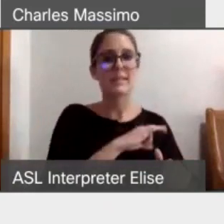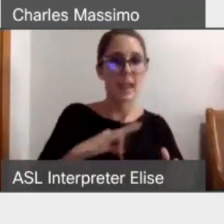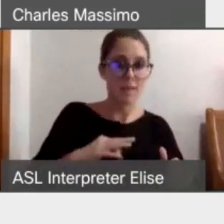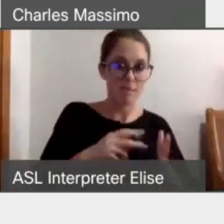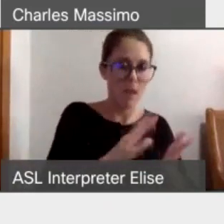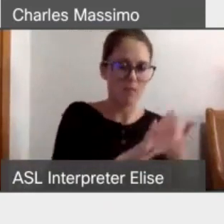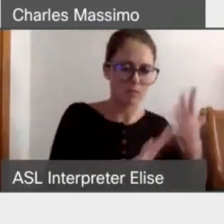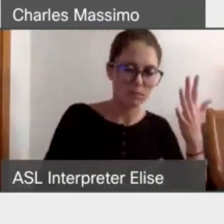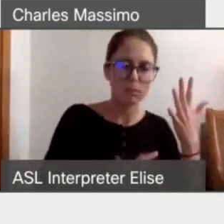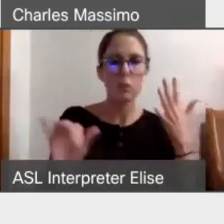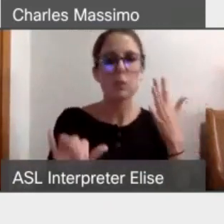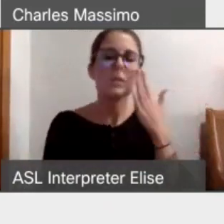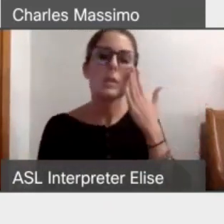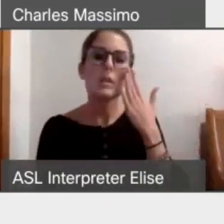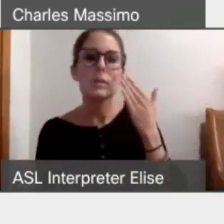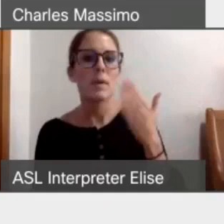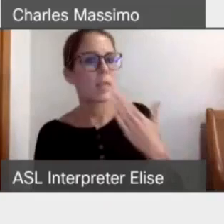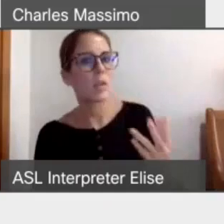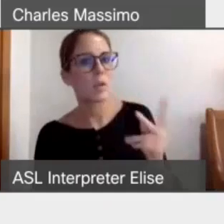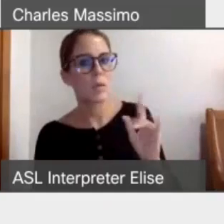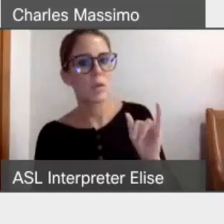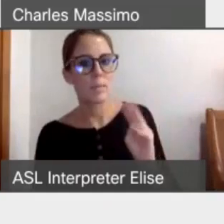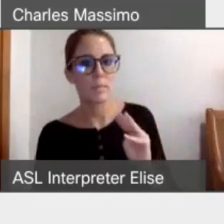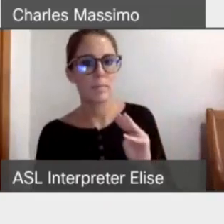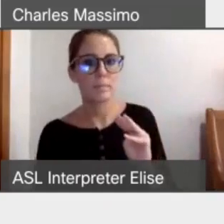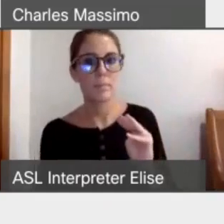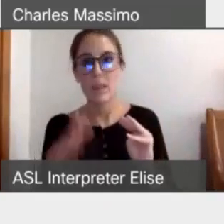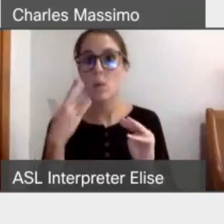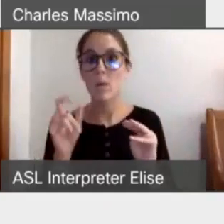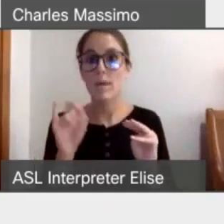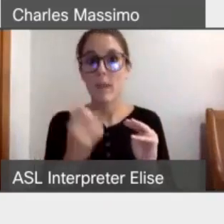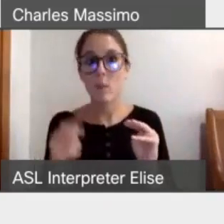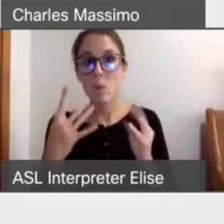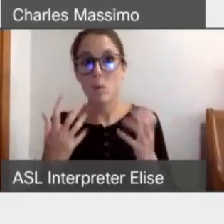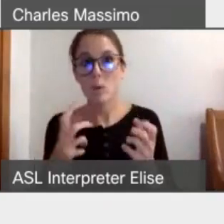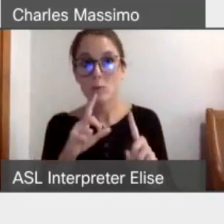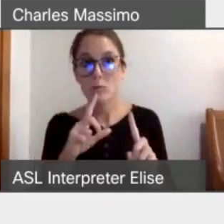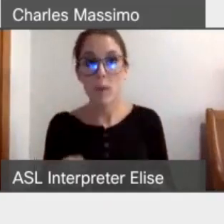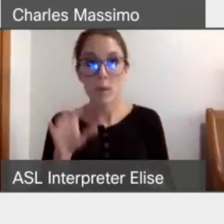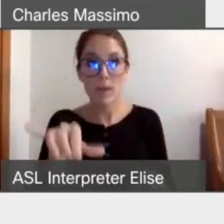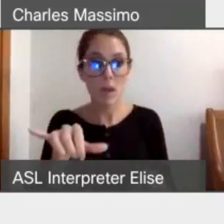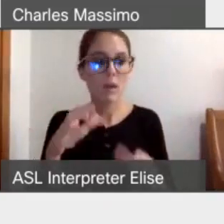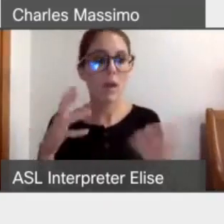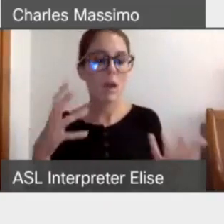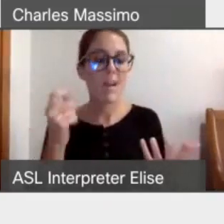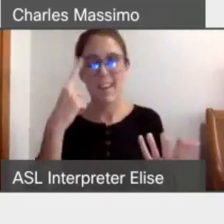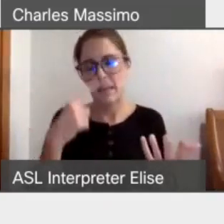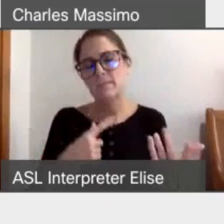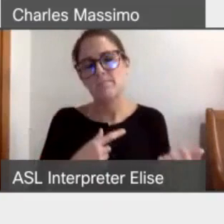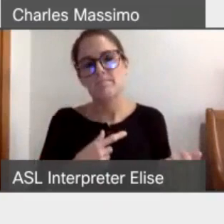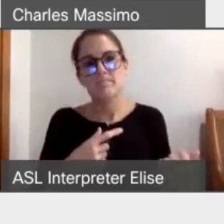else. Thank you, Kim. I don't know if there's anybody who wants to respond. I hear you